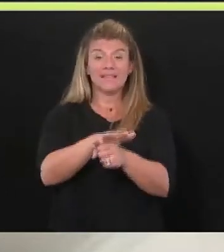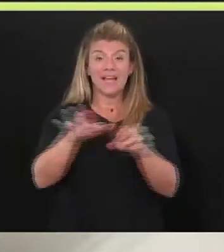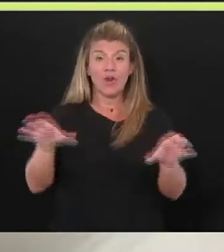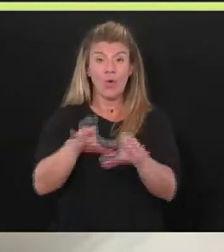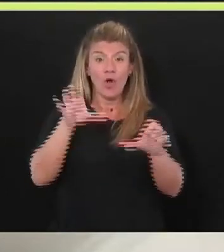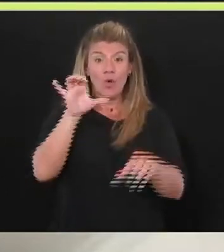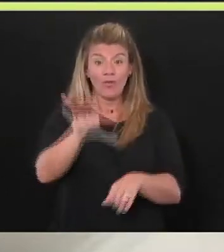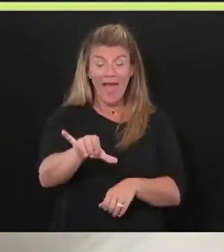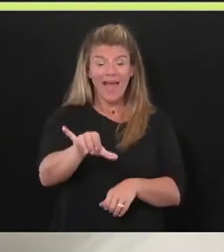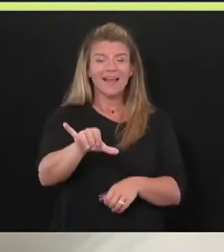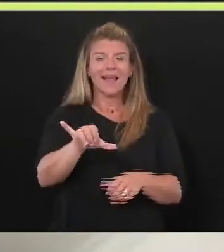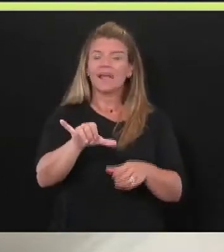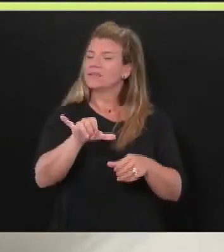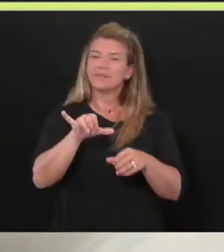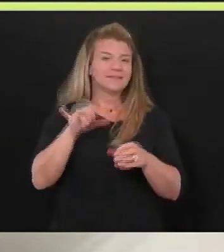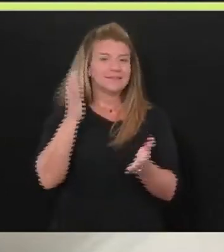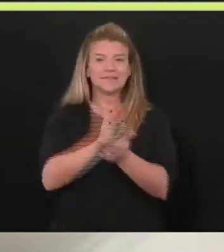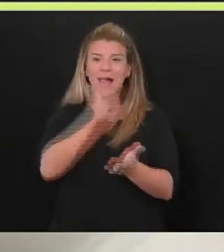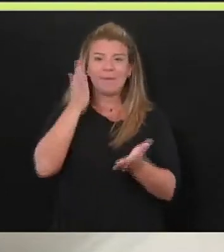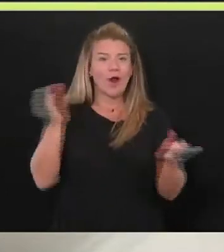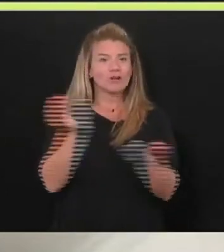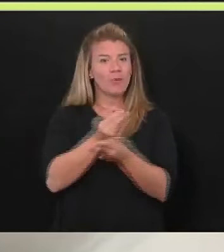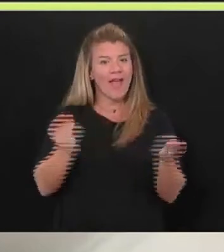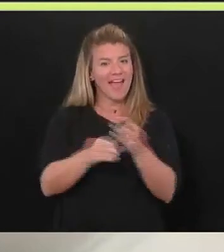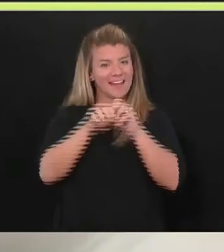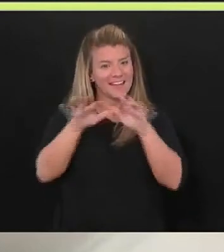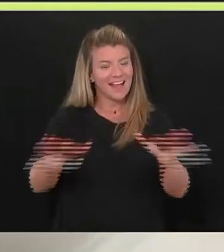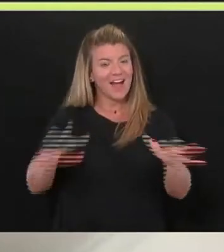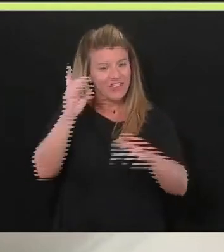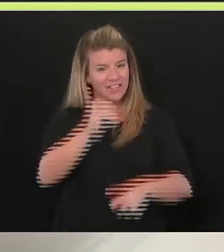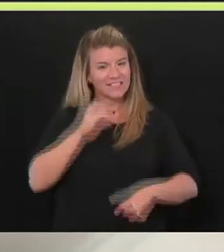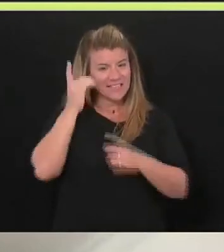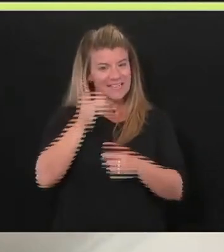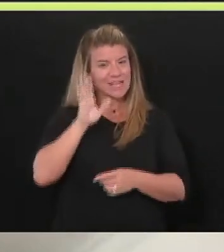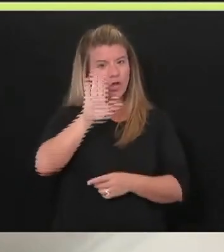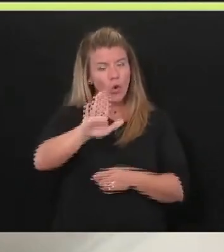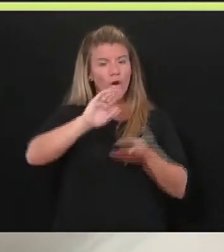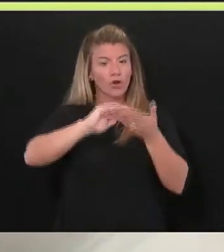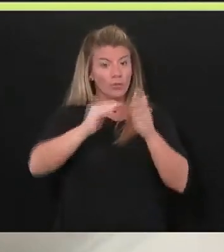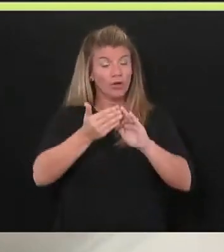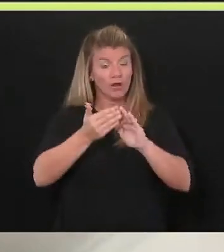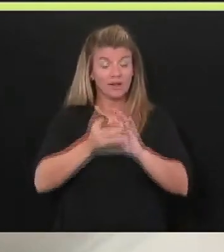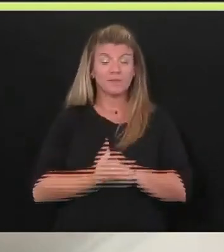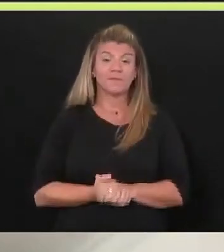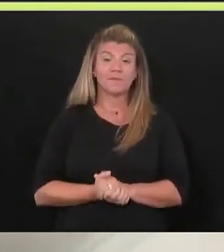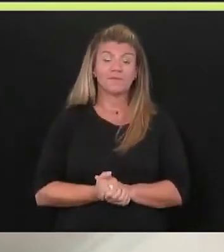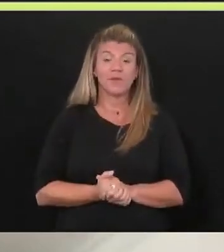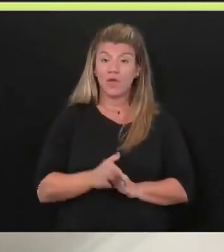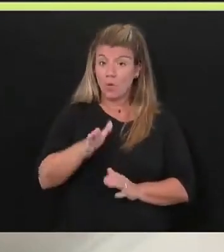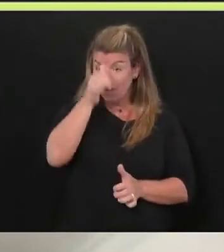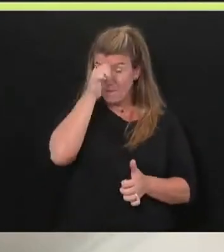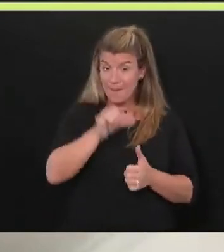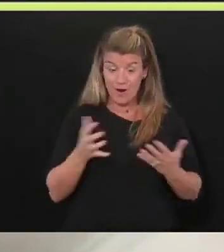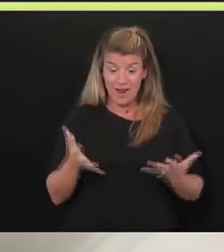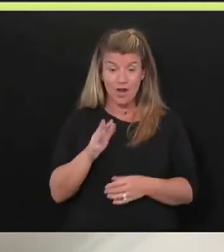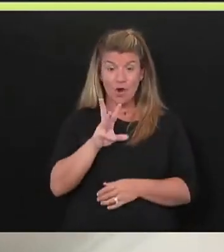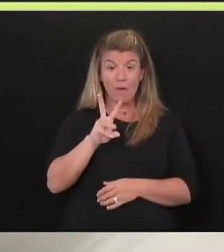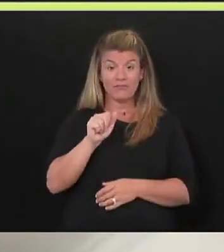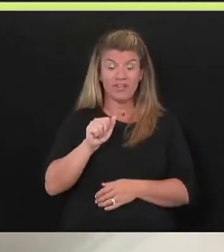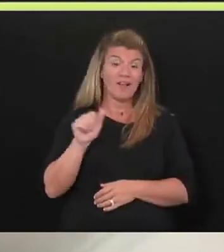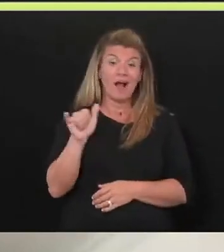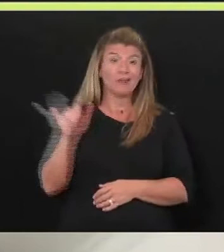of coronavirus in our communities. And remember that in West Virginia and across the country, we're seeing